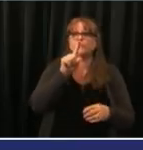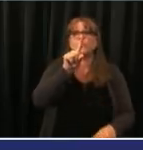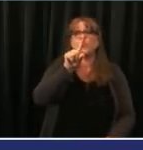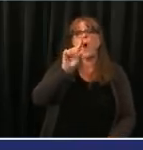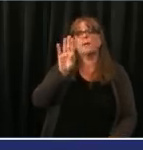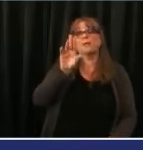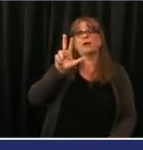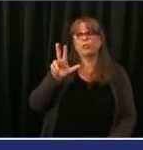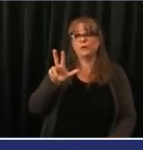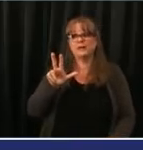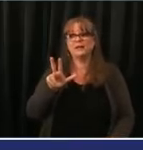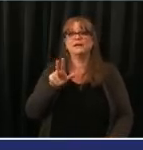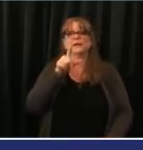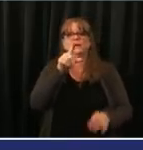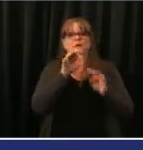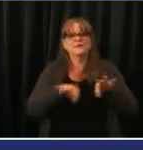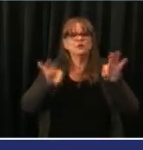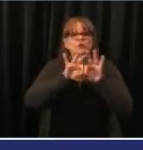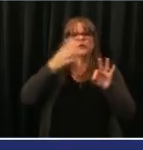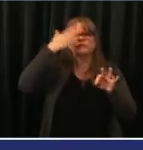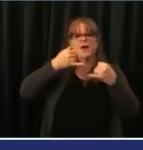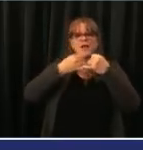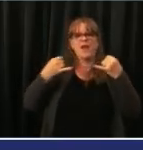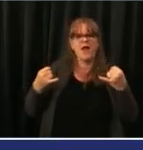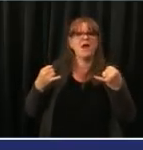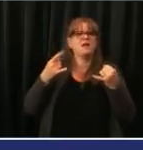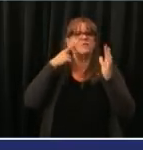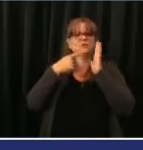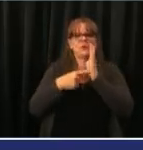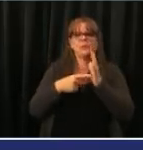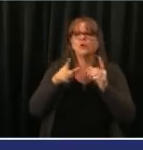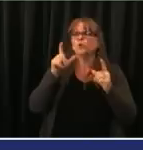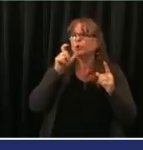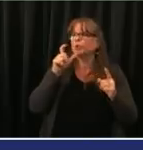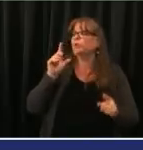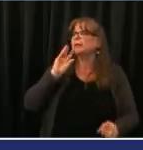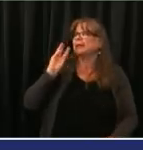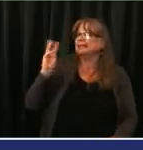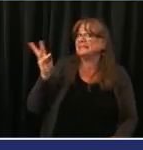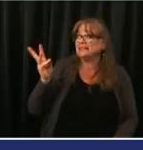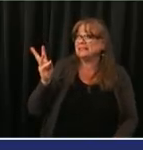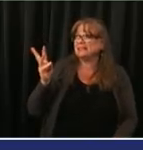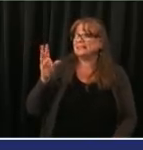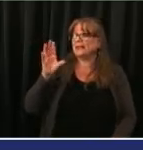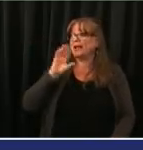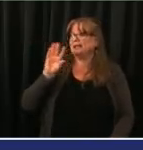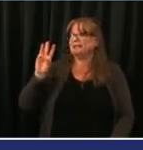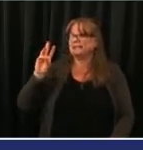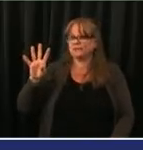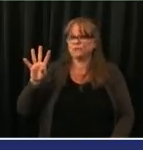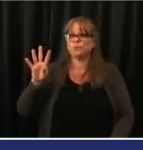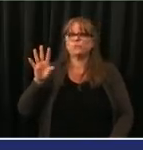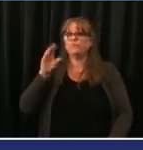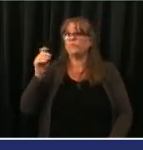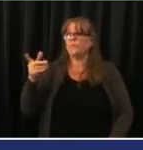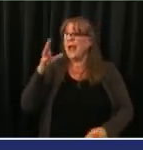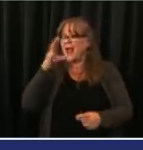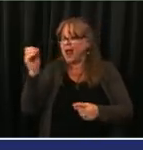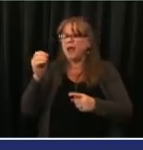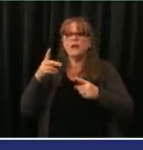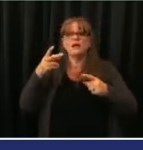Coloradans who are 16 to 64 with 2 or more comorbidities. So when we talk about frontline essential workers, as the